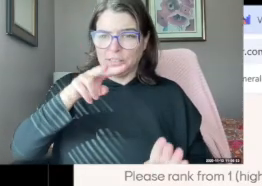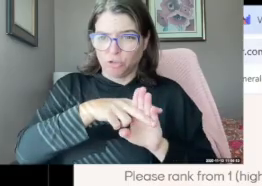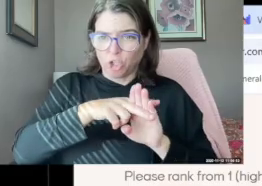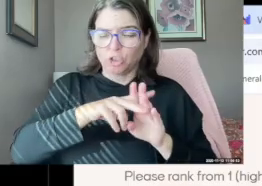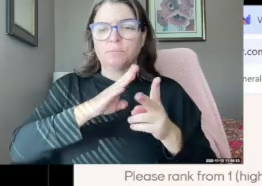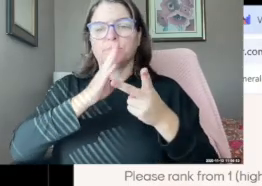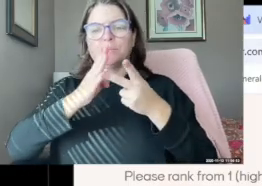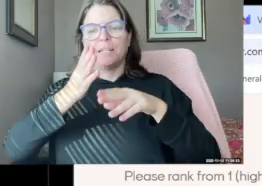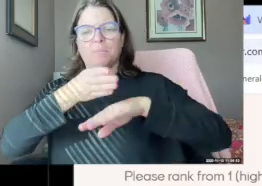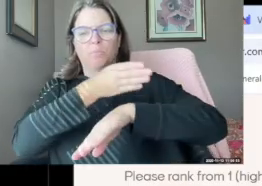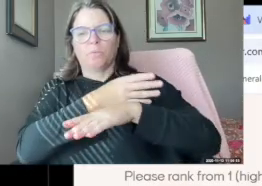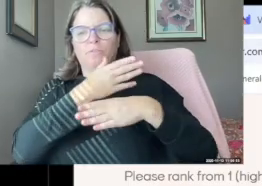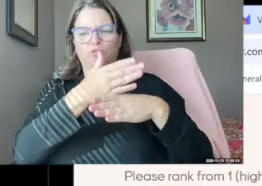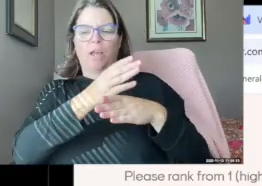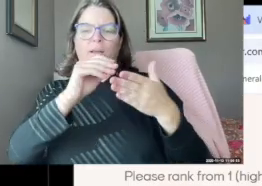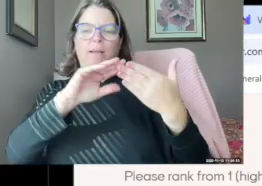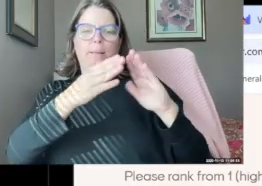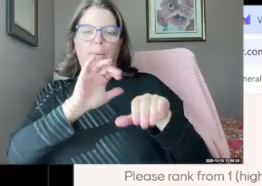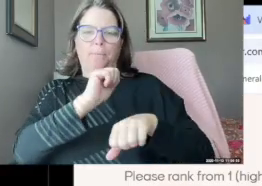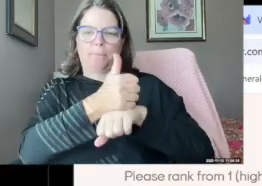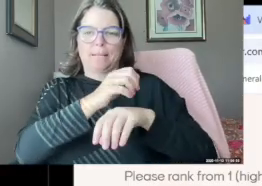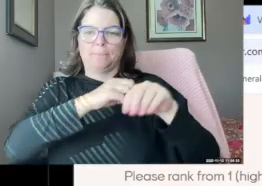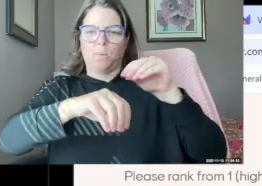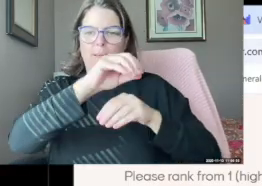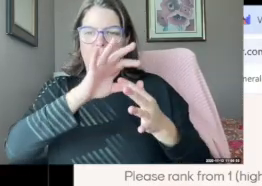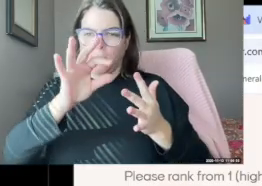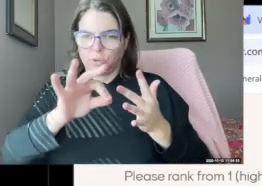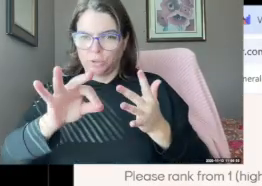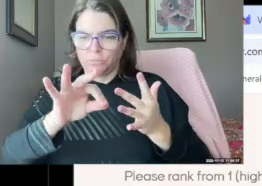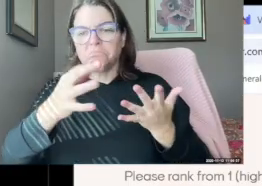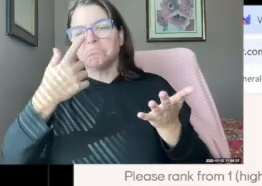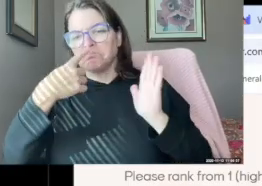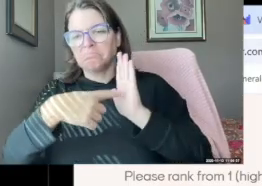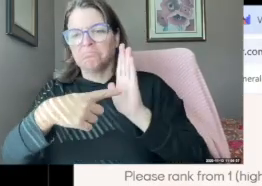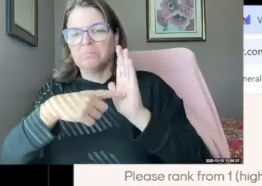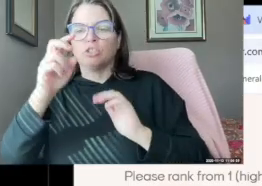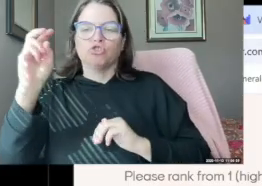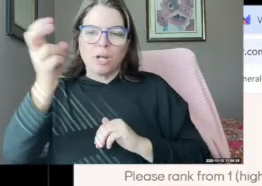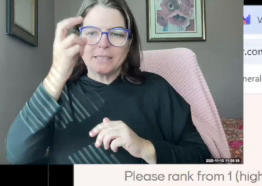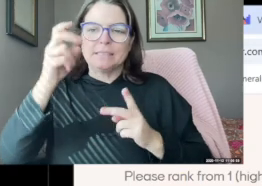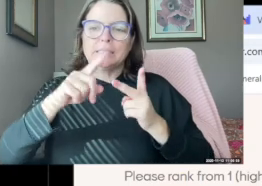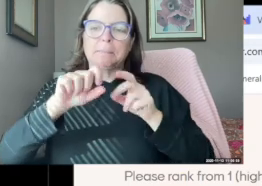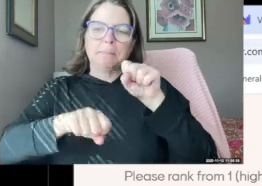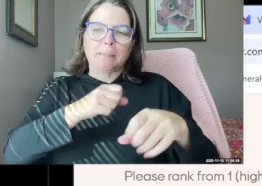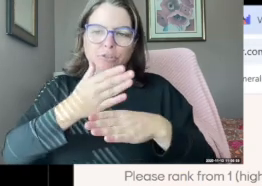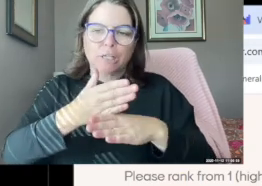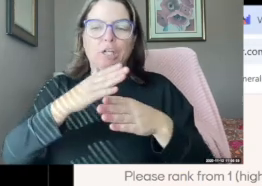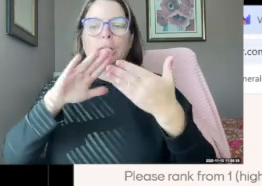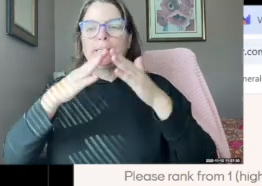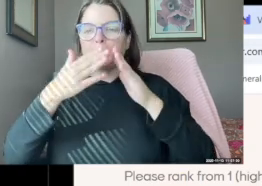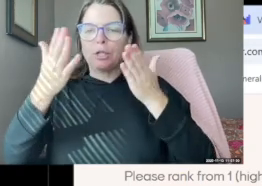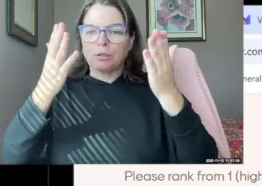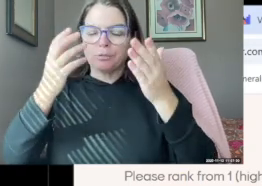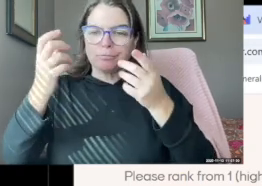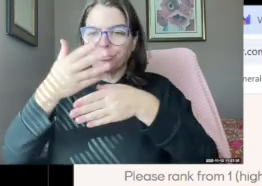for outcomes in terms of importance? Expanding access to zero-emission vehicles and charging, improving